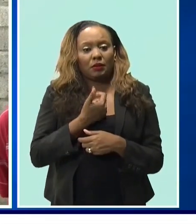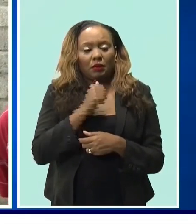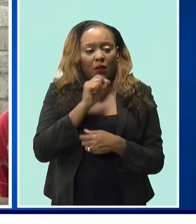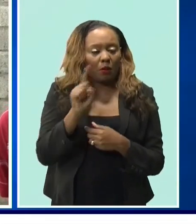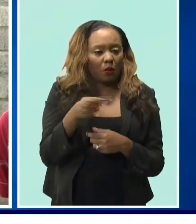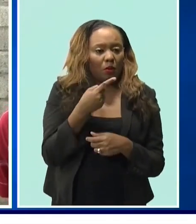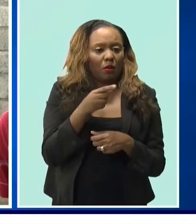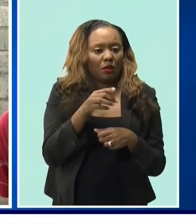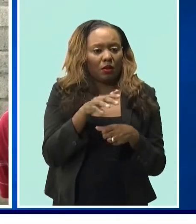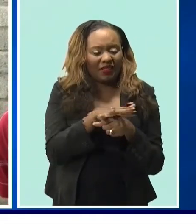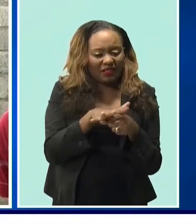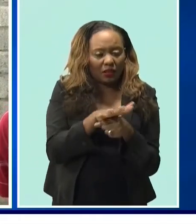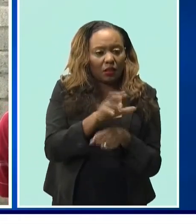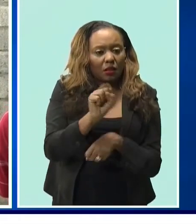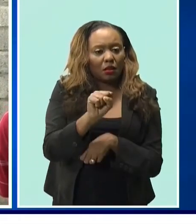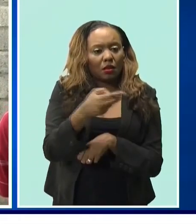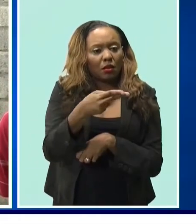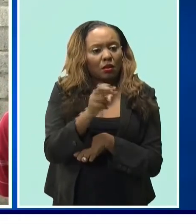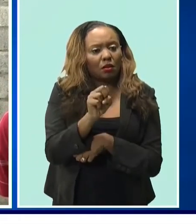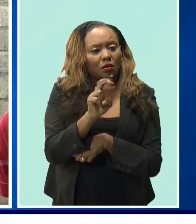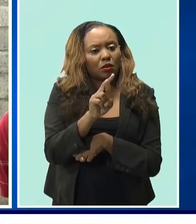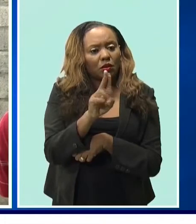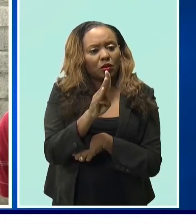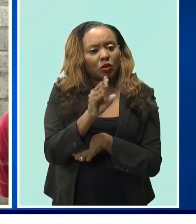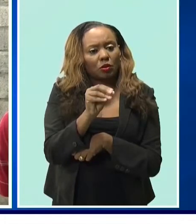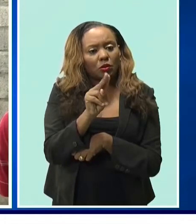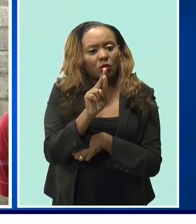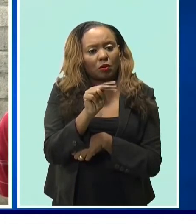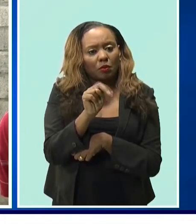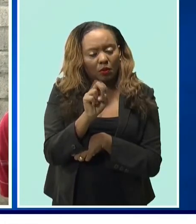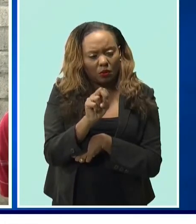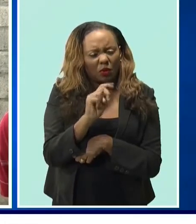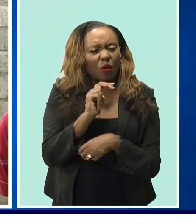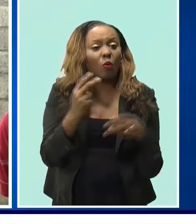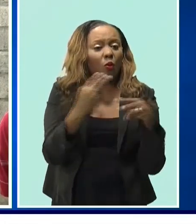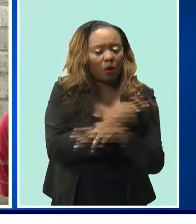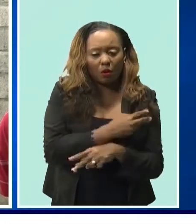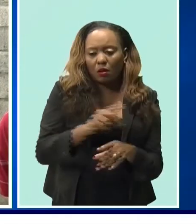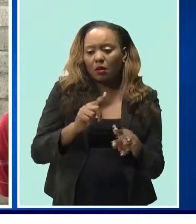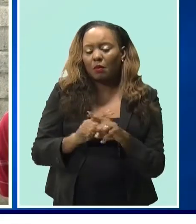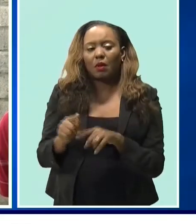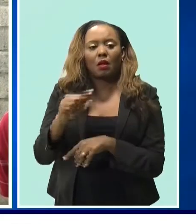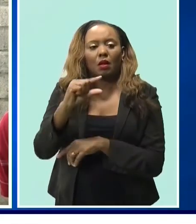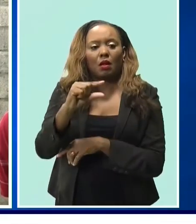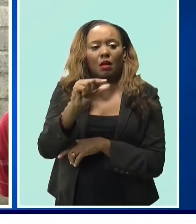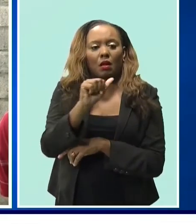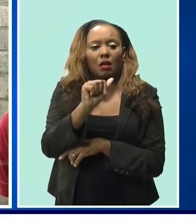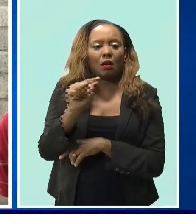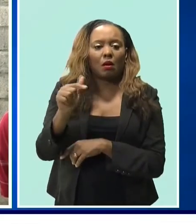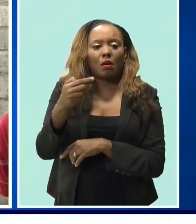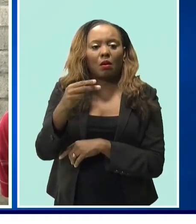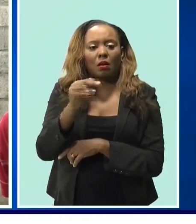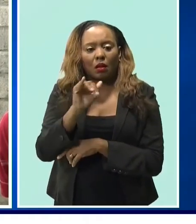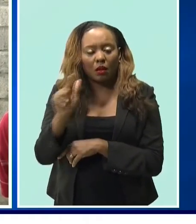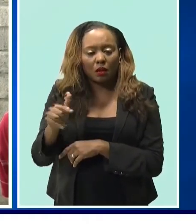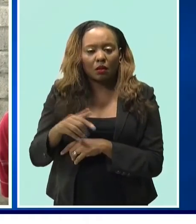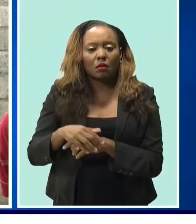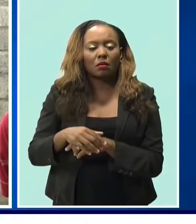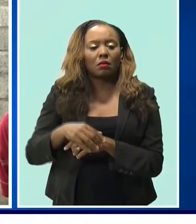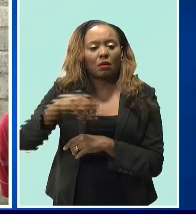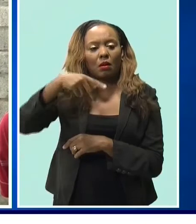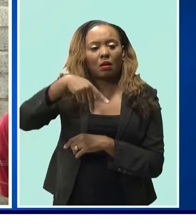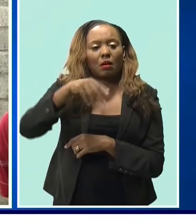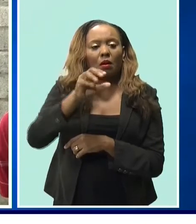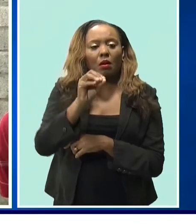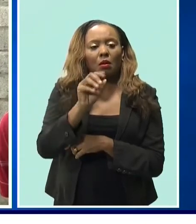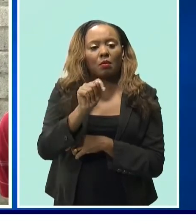Sherburne. In Sherburne, the problem is very acute, but we also have issues in Gall Hill, we have issues in Port House, we